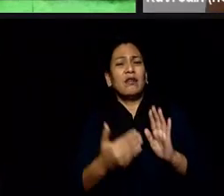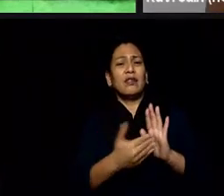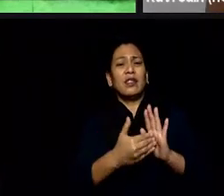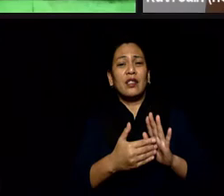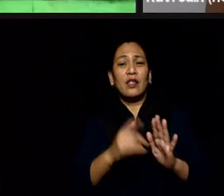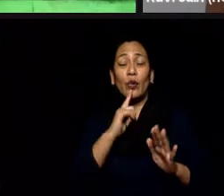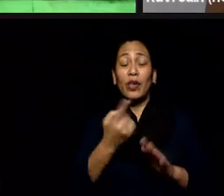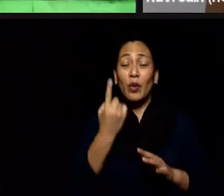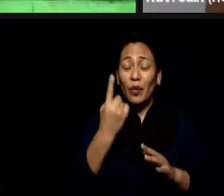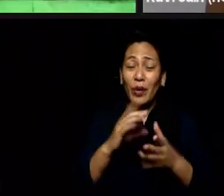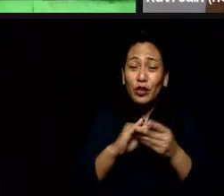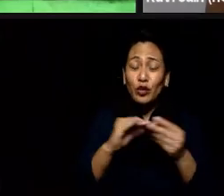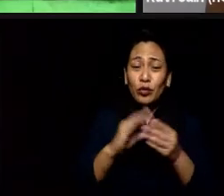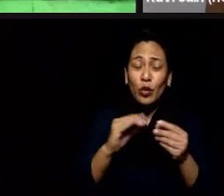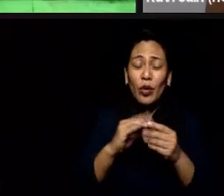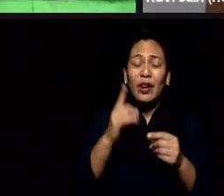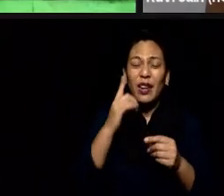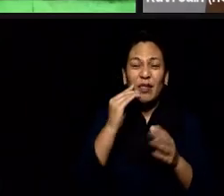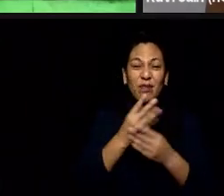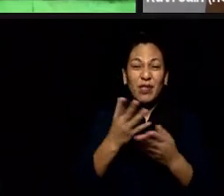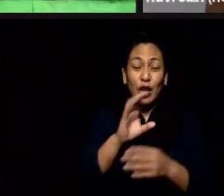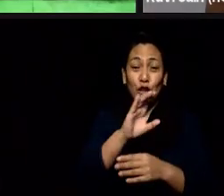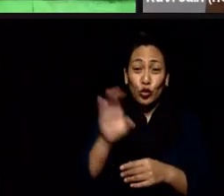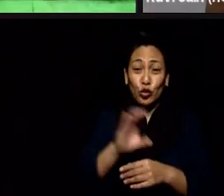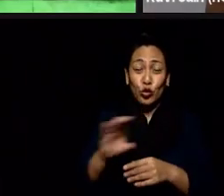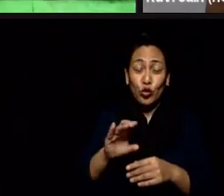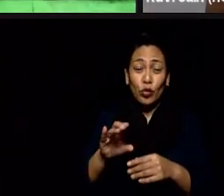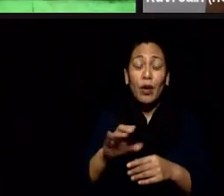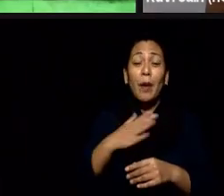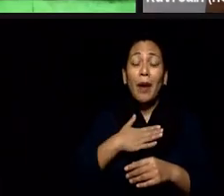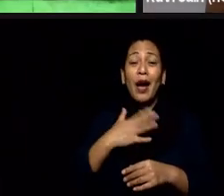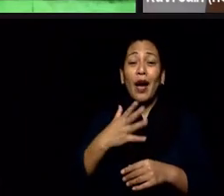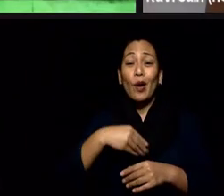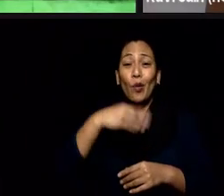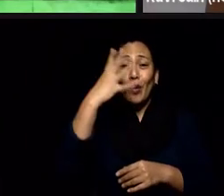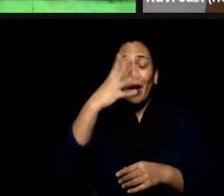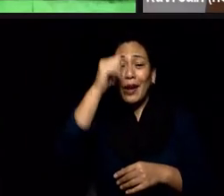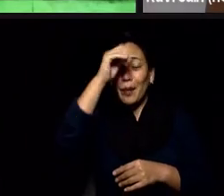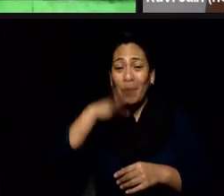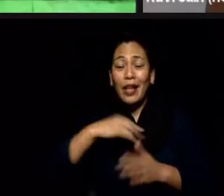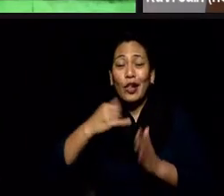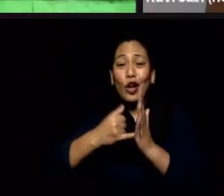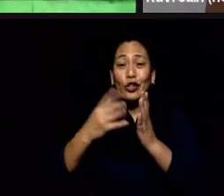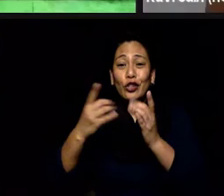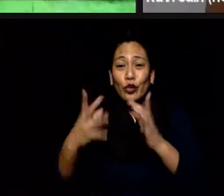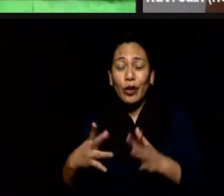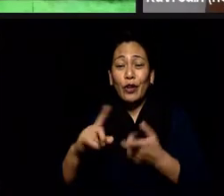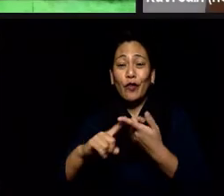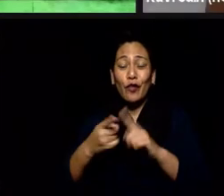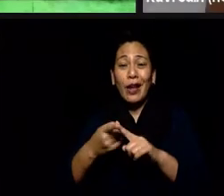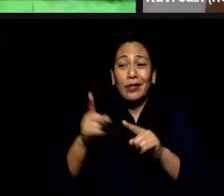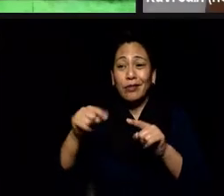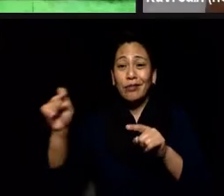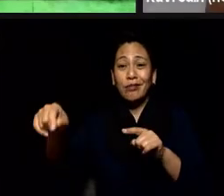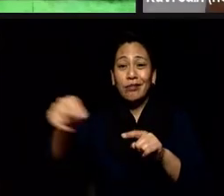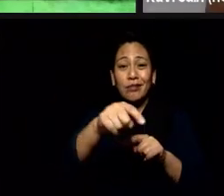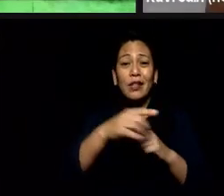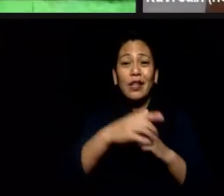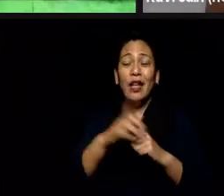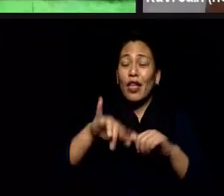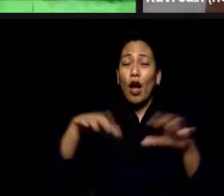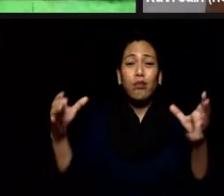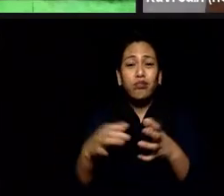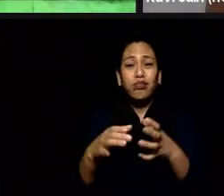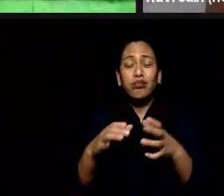tell you the story. On a fucking Zoom call, my friends, my white male artistic director friends, were getting together on a